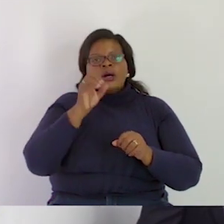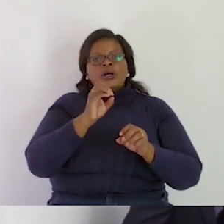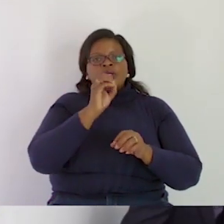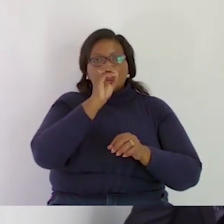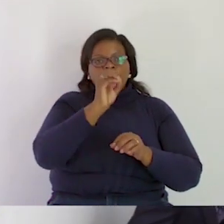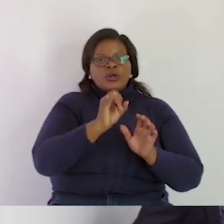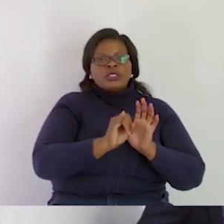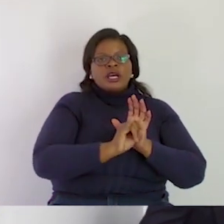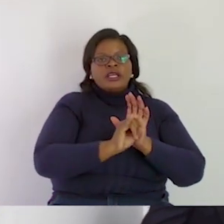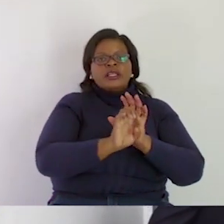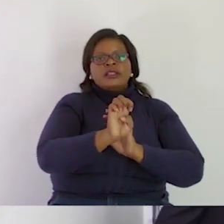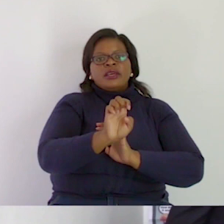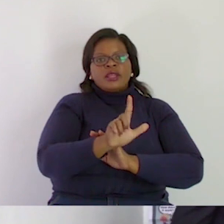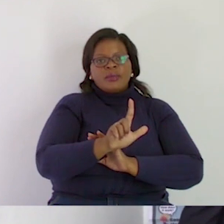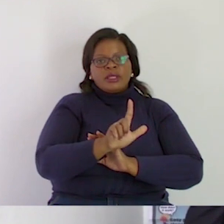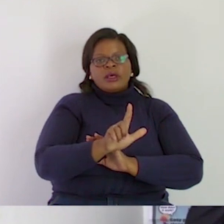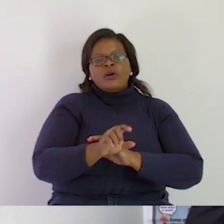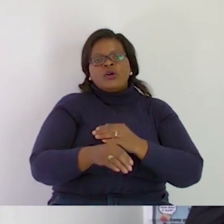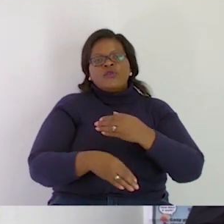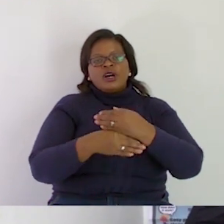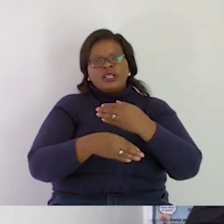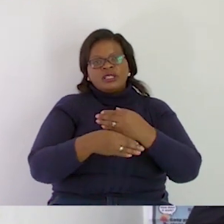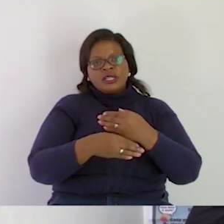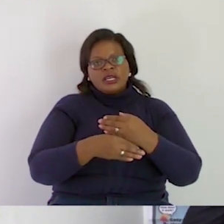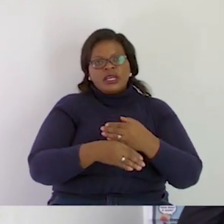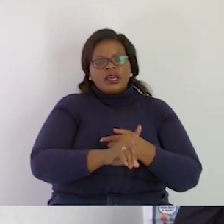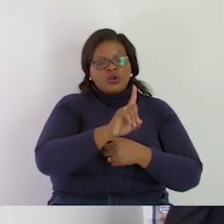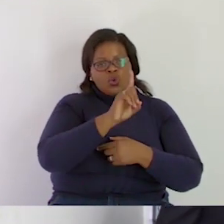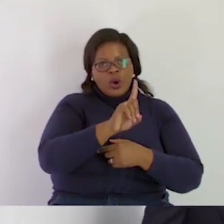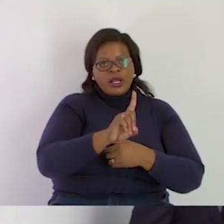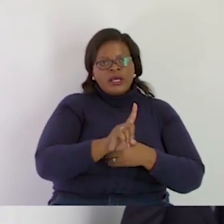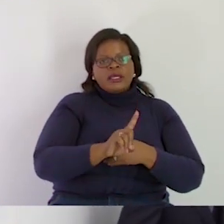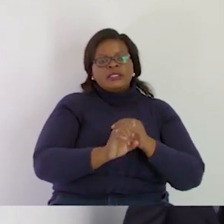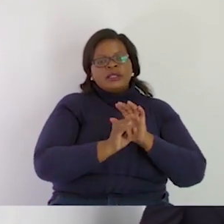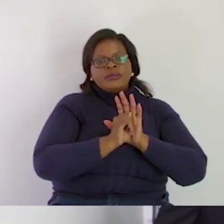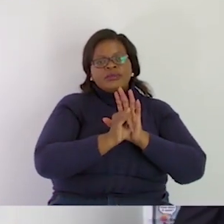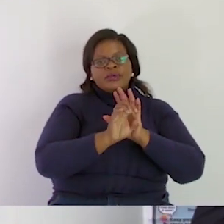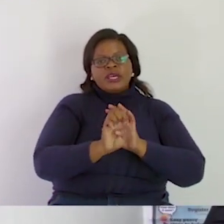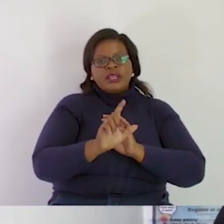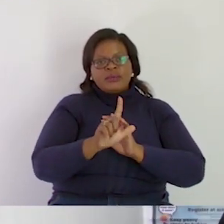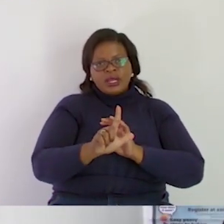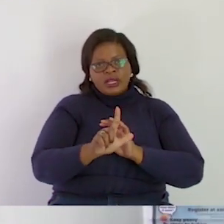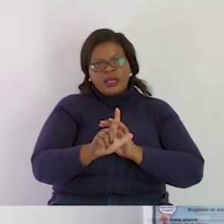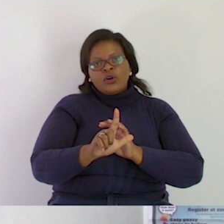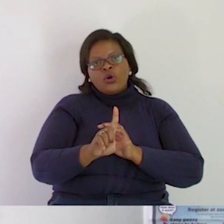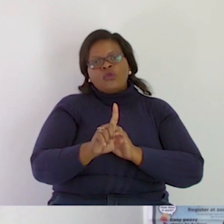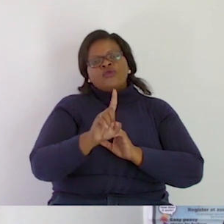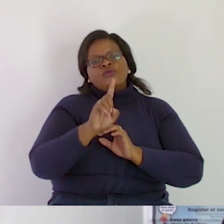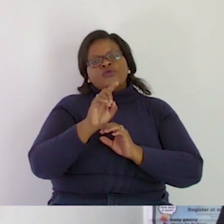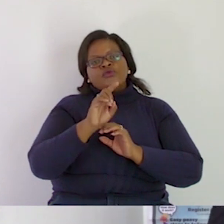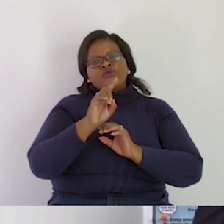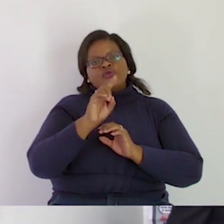addition and 1 is an identity element of multiplication. Why? Because if you add 0